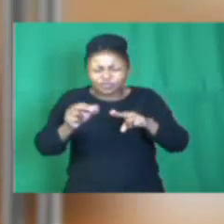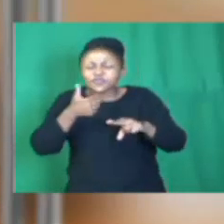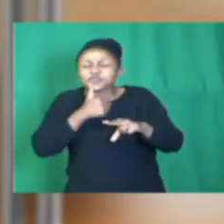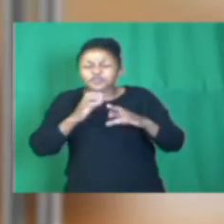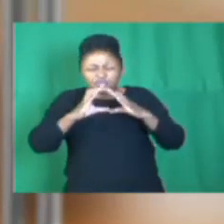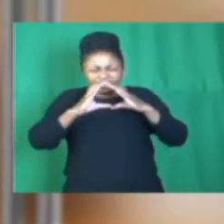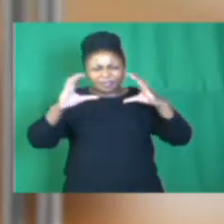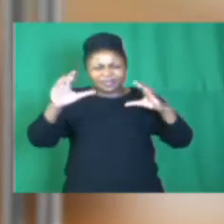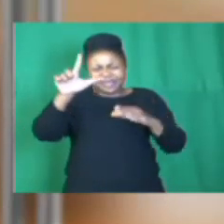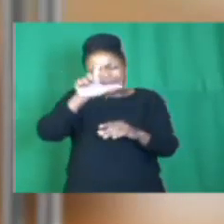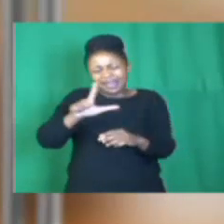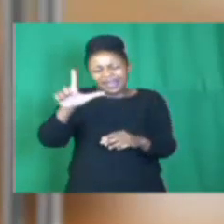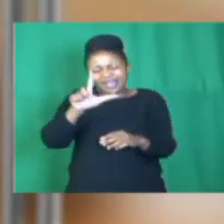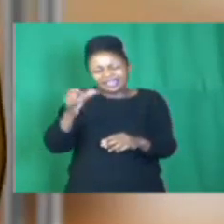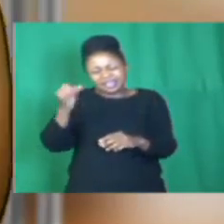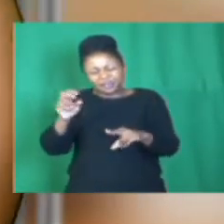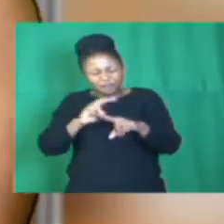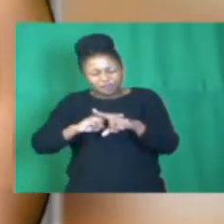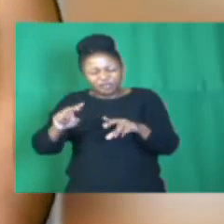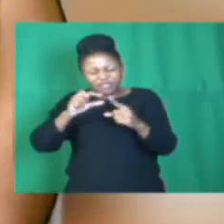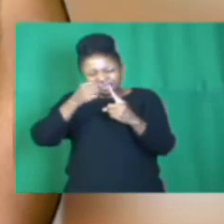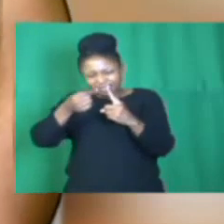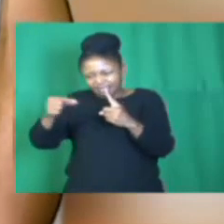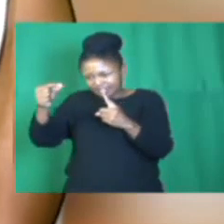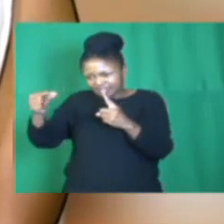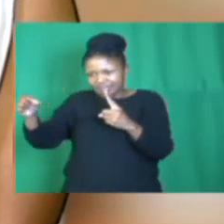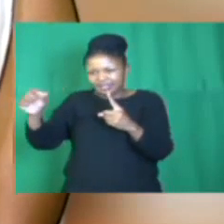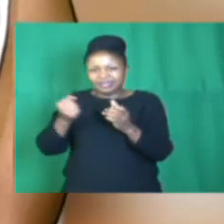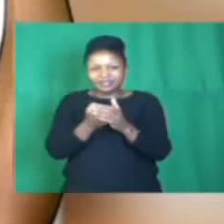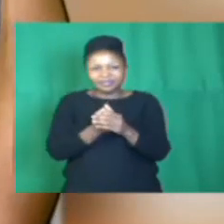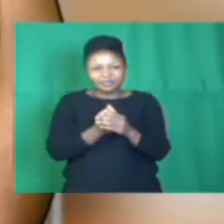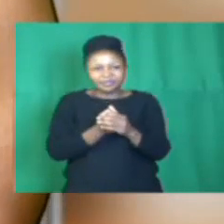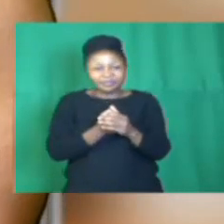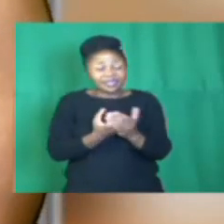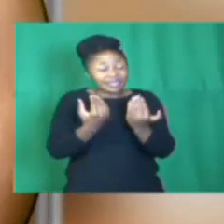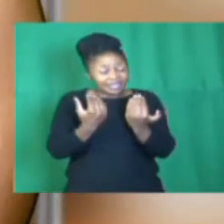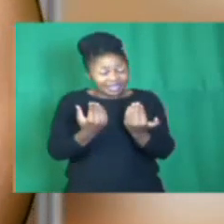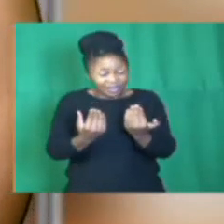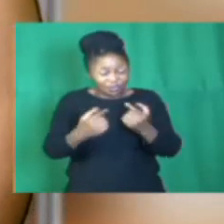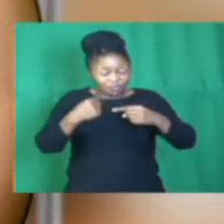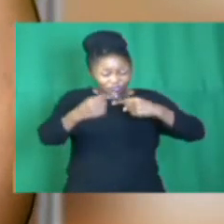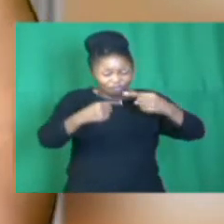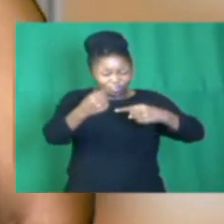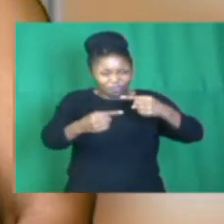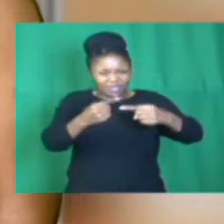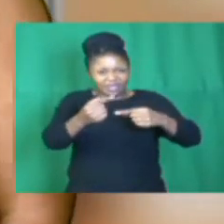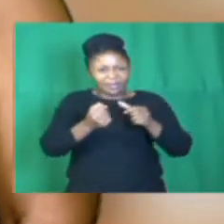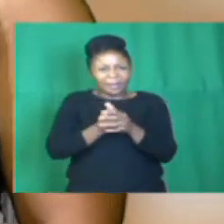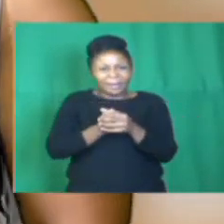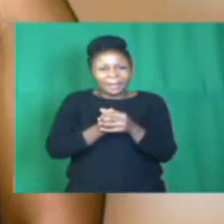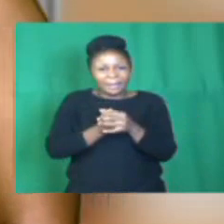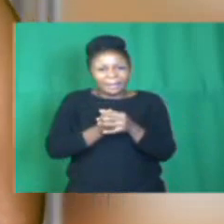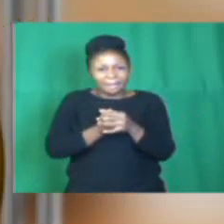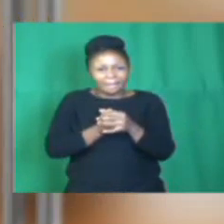a sentence likewise. Then moving on, my dear learner, we advise that you space a